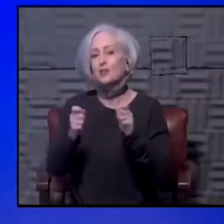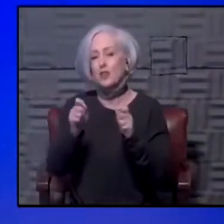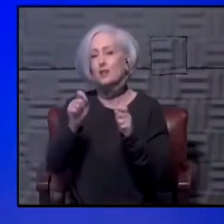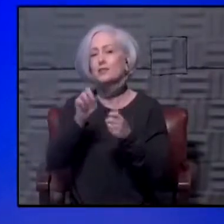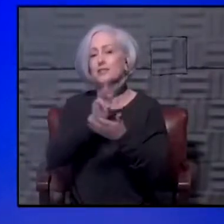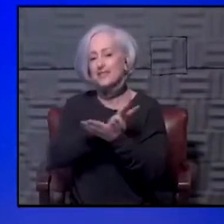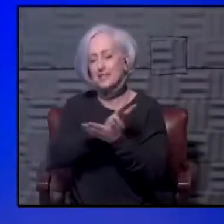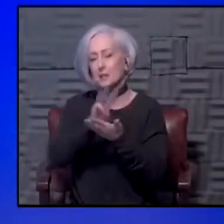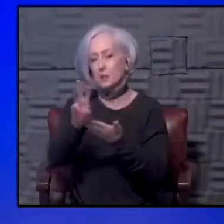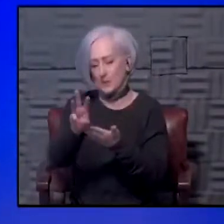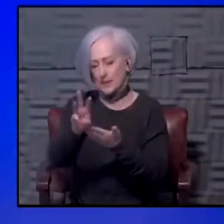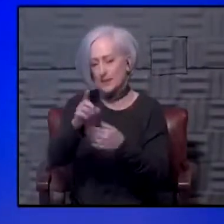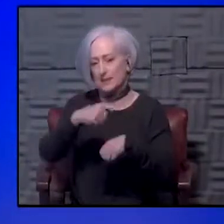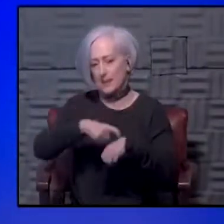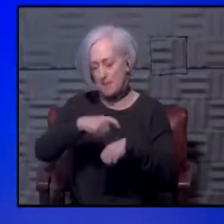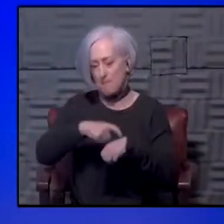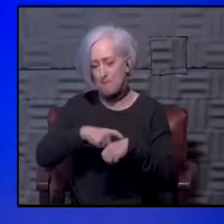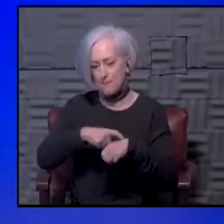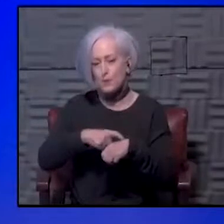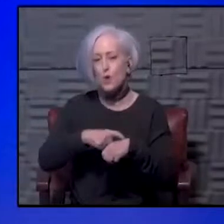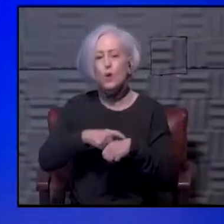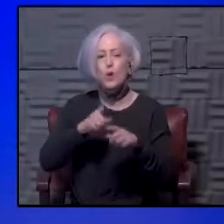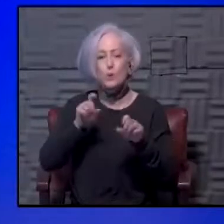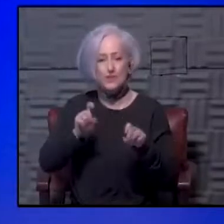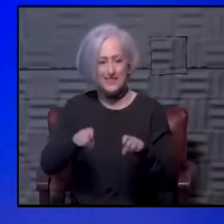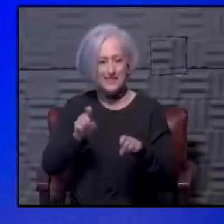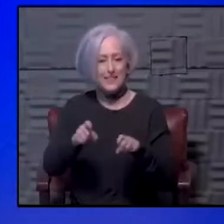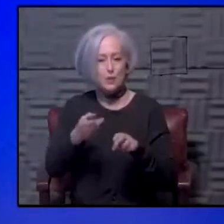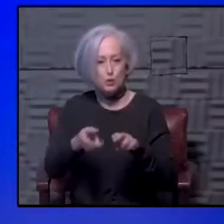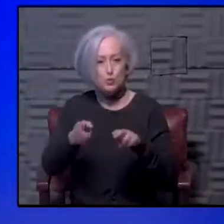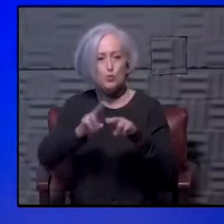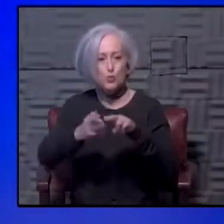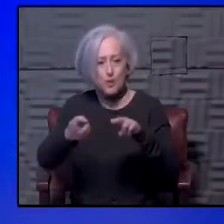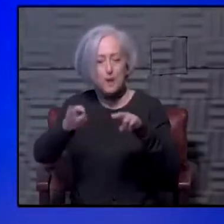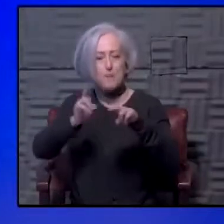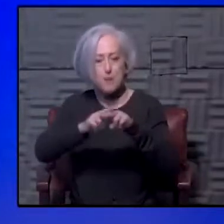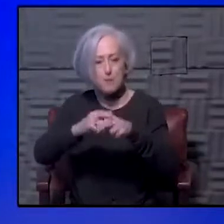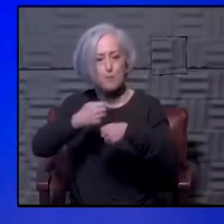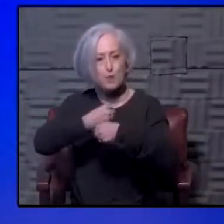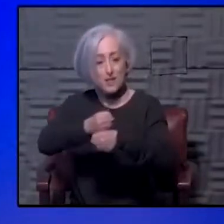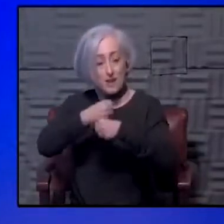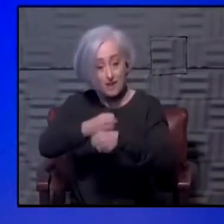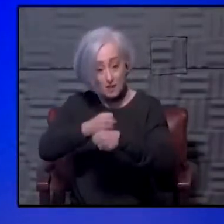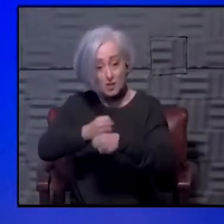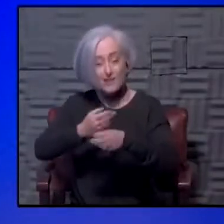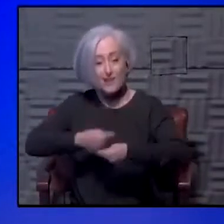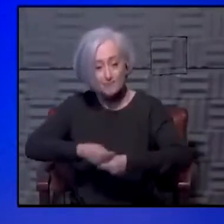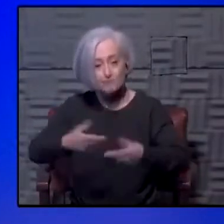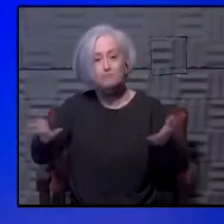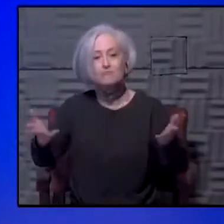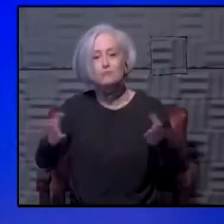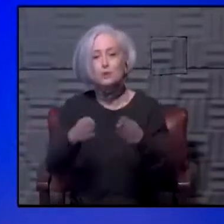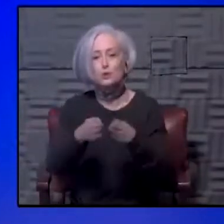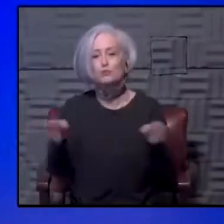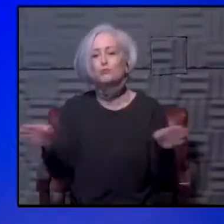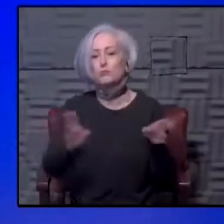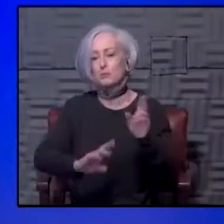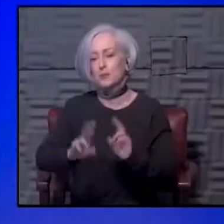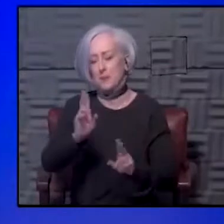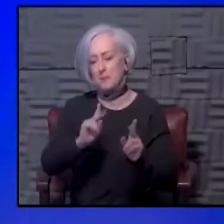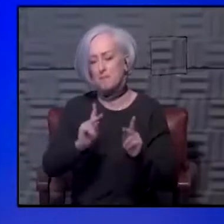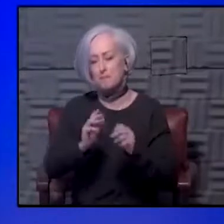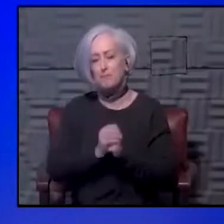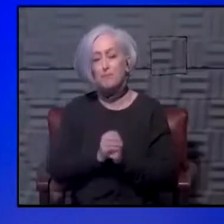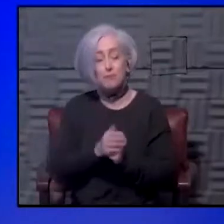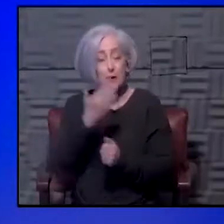up the production and getting the volume enough to supply that out to the general population. But you never know. As we